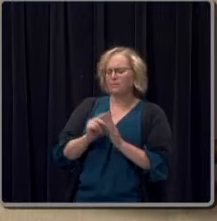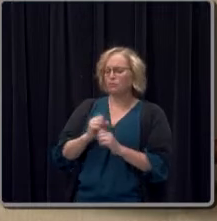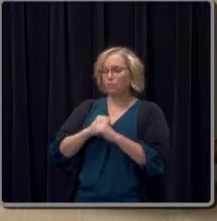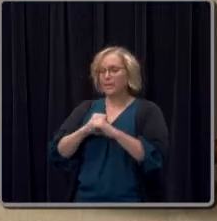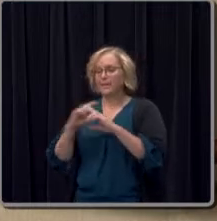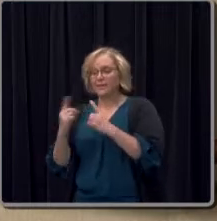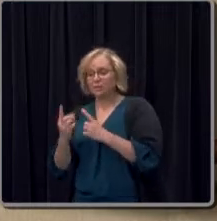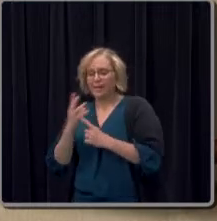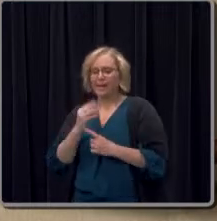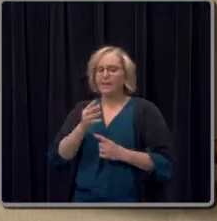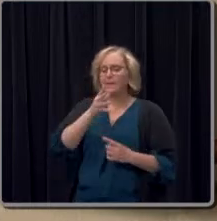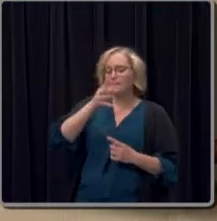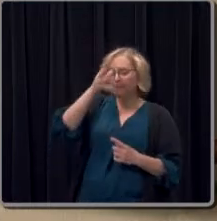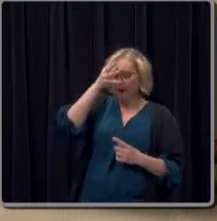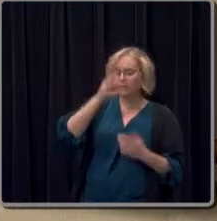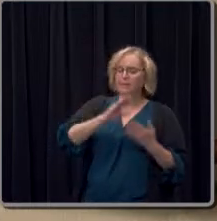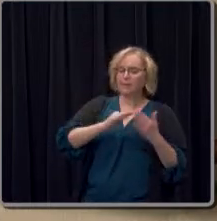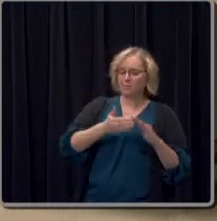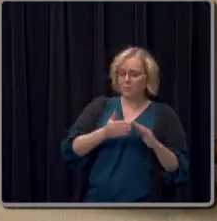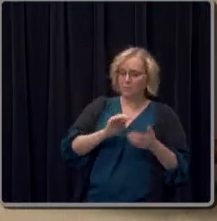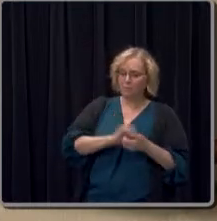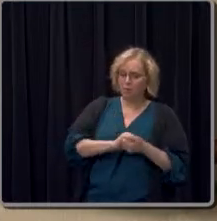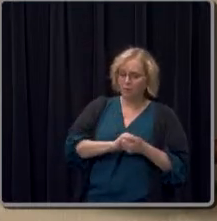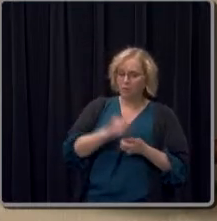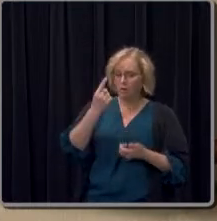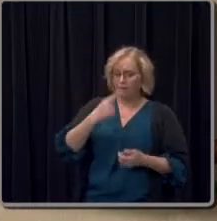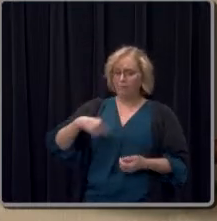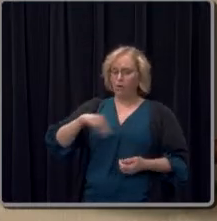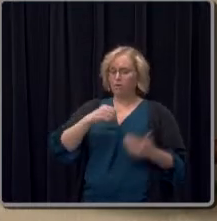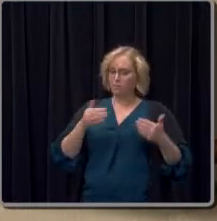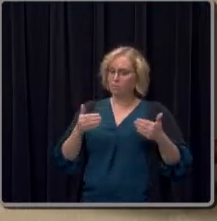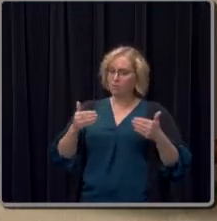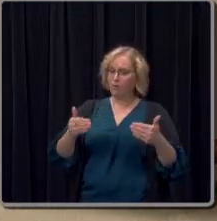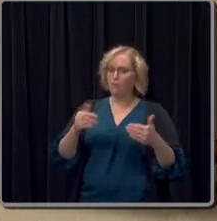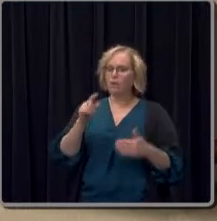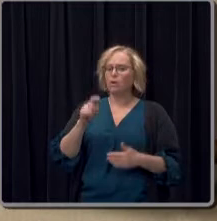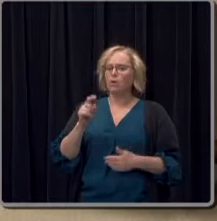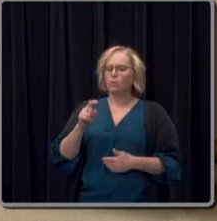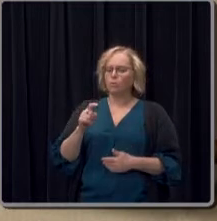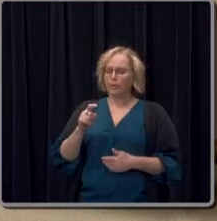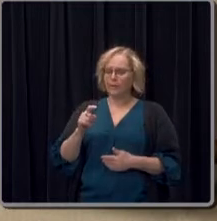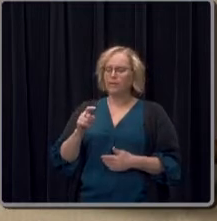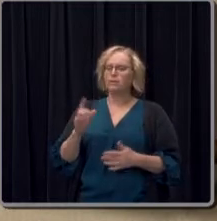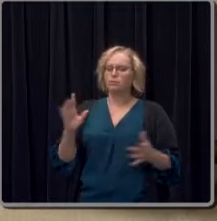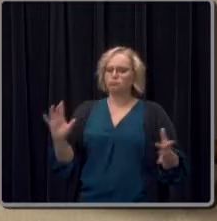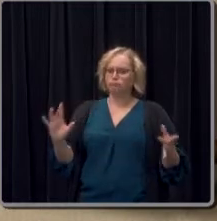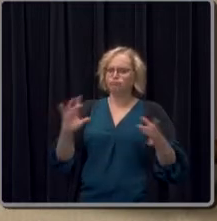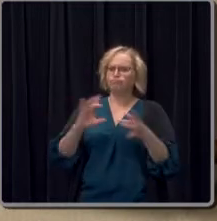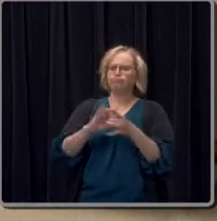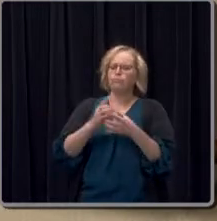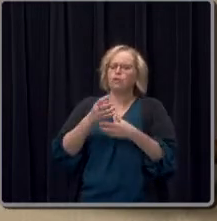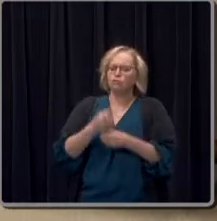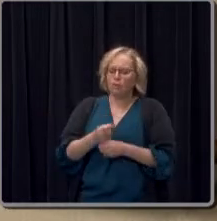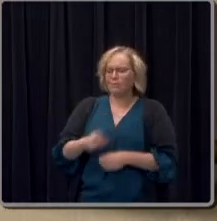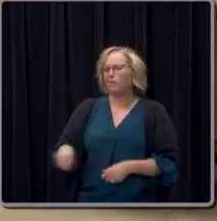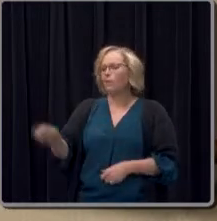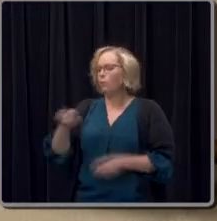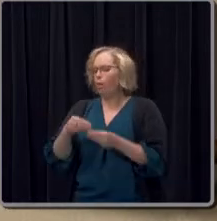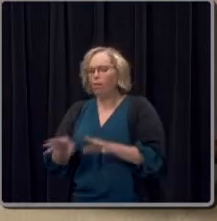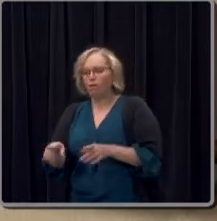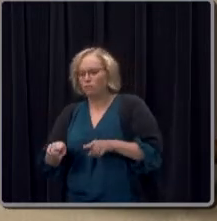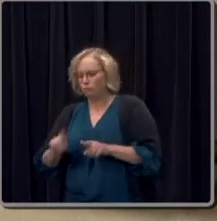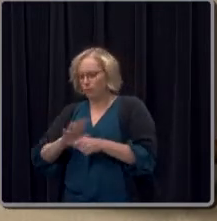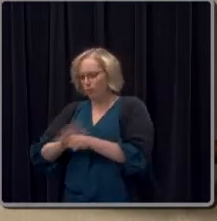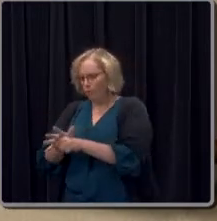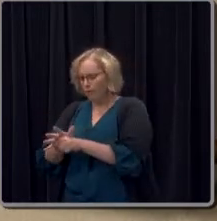and our parents and community partners. In order for us to move forward, we need to rebuild the trust that you lost during COVID. I remember